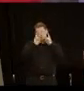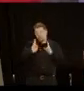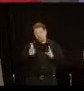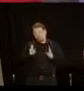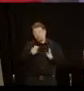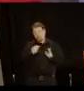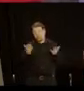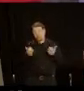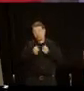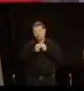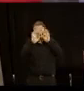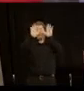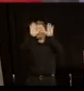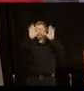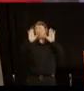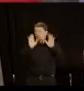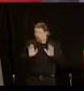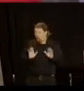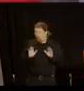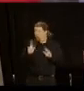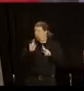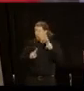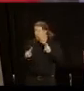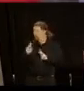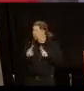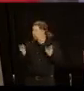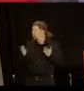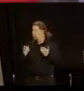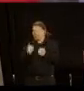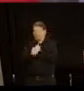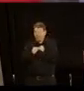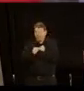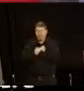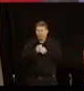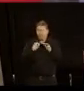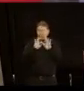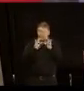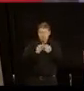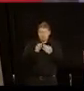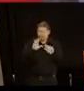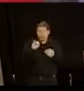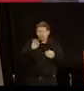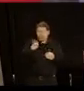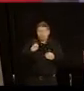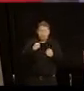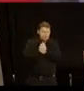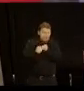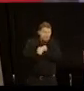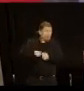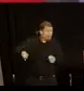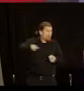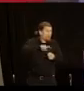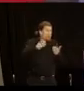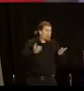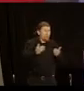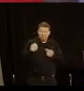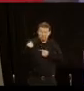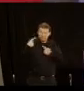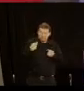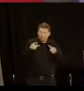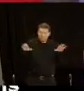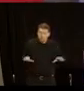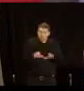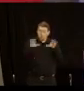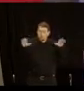with this incredible group of people. We love this event. We love that you're all here. We love that you've been doing it for 25